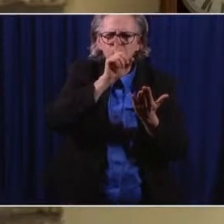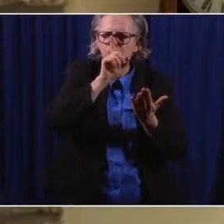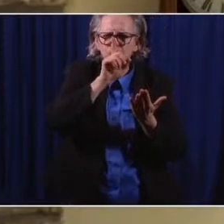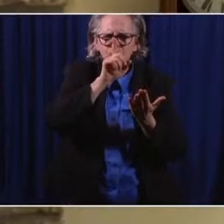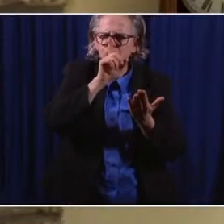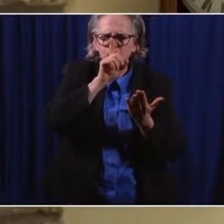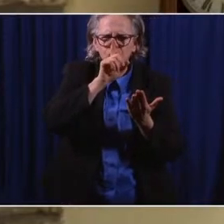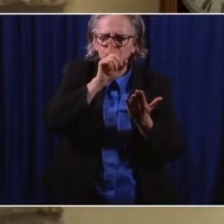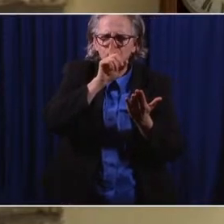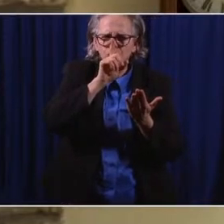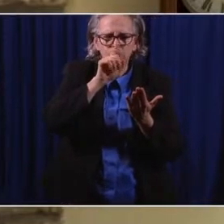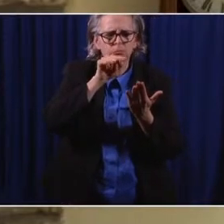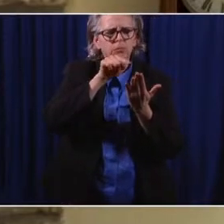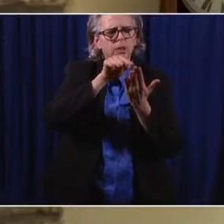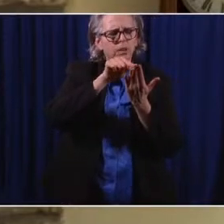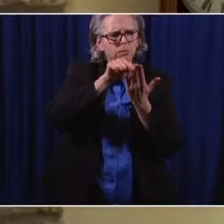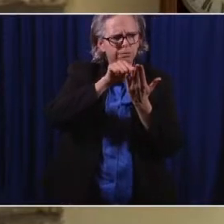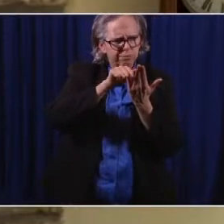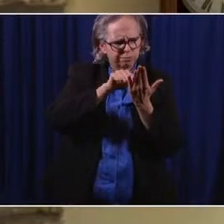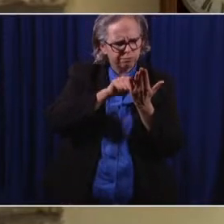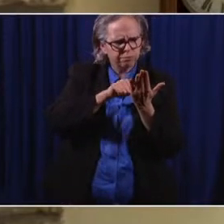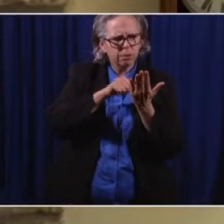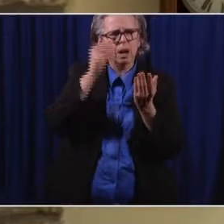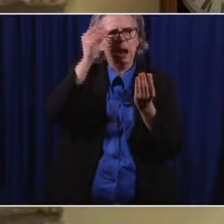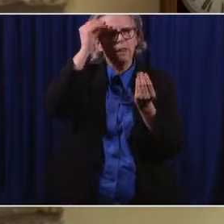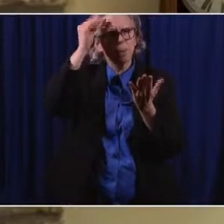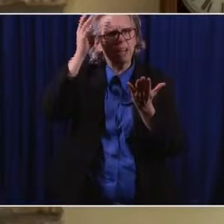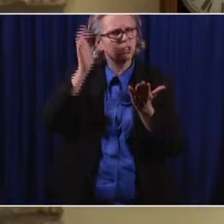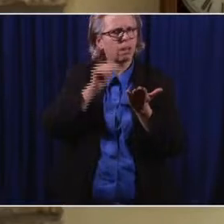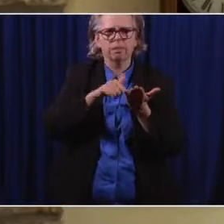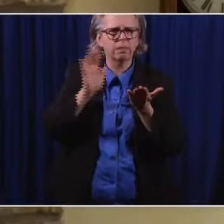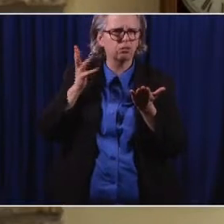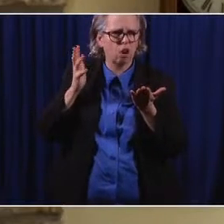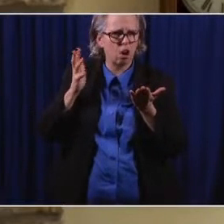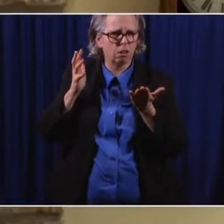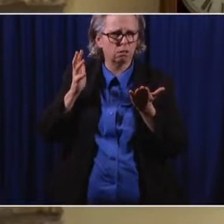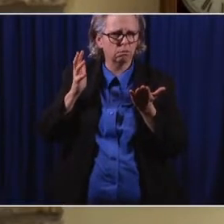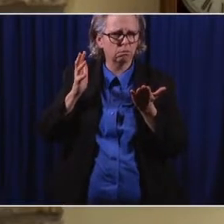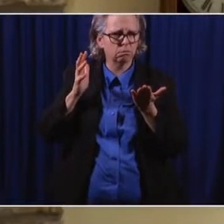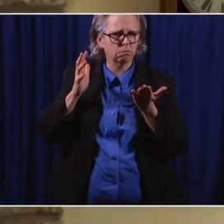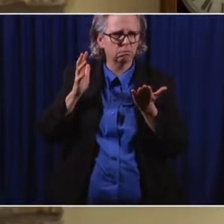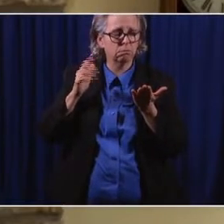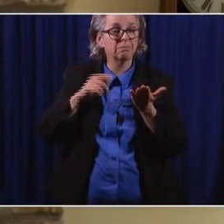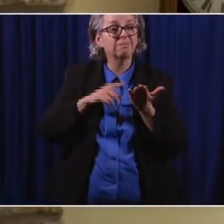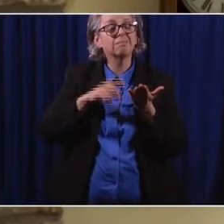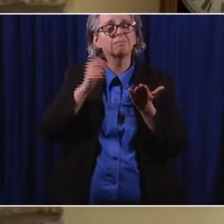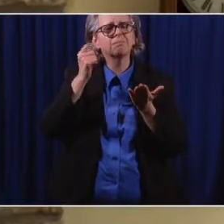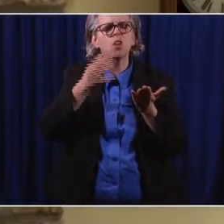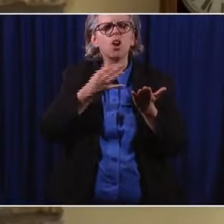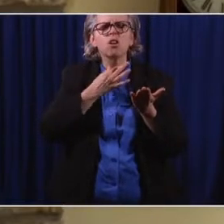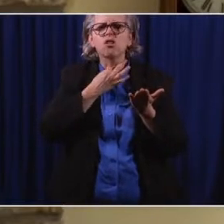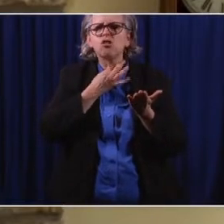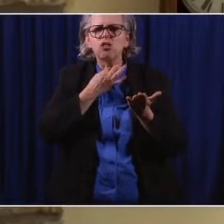some additional information. We are looking at how to use these tests. As you know,